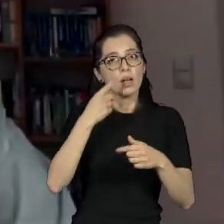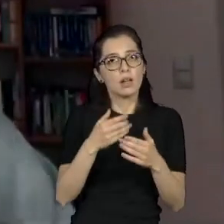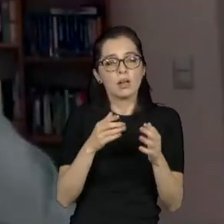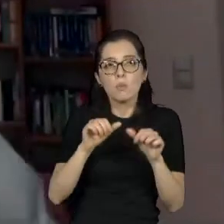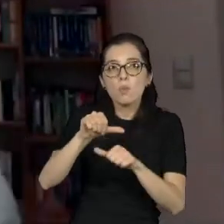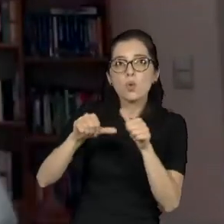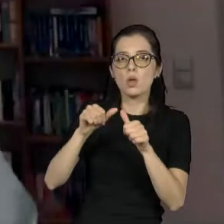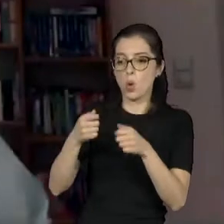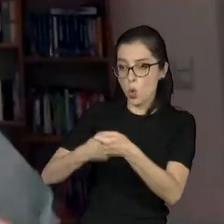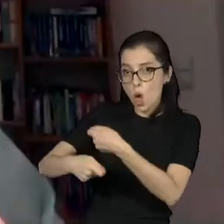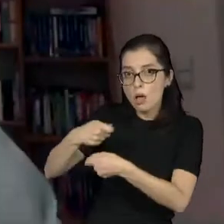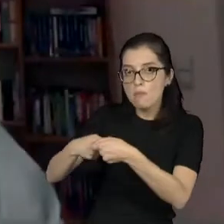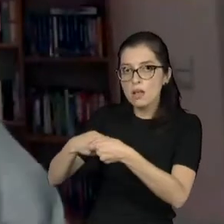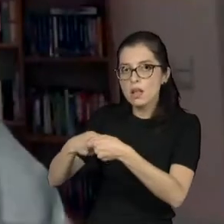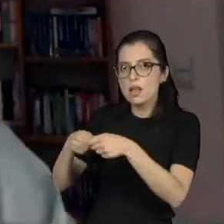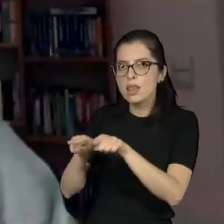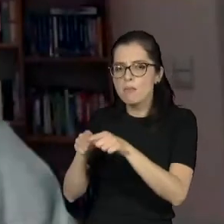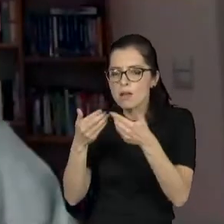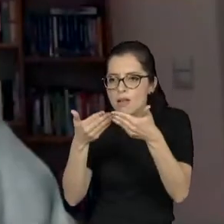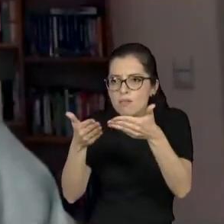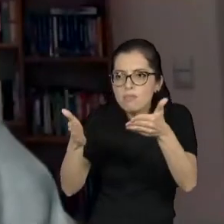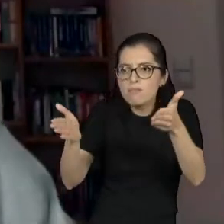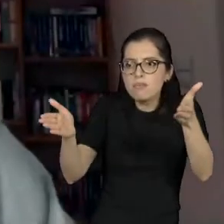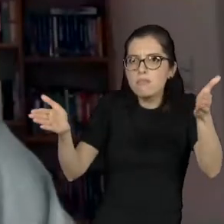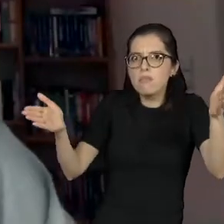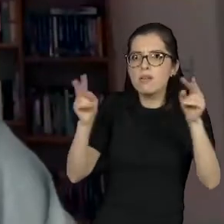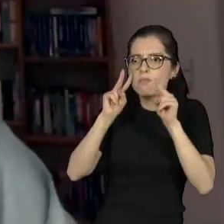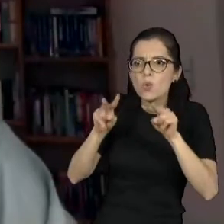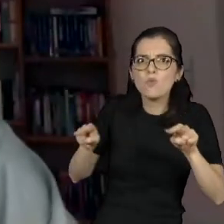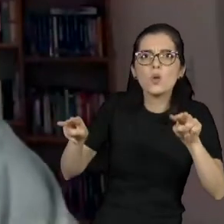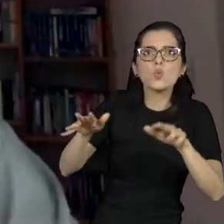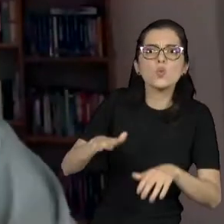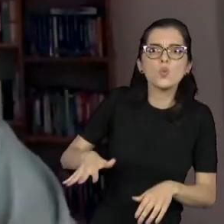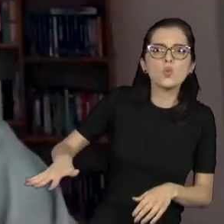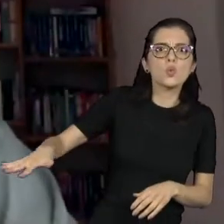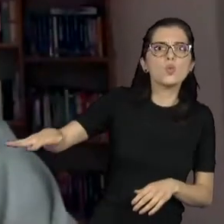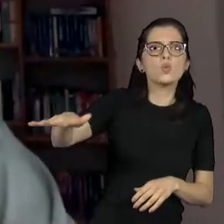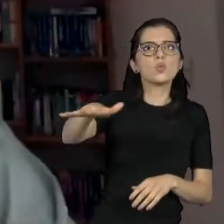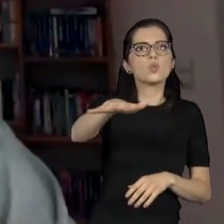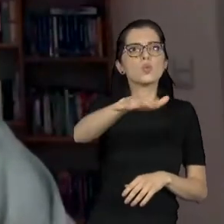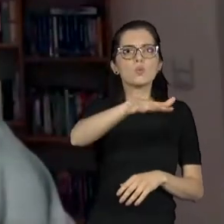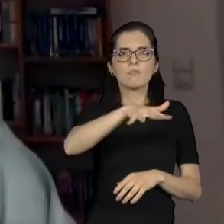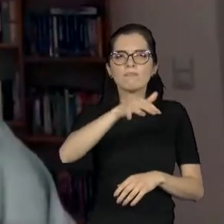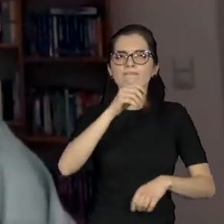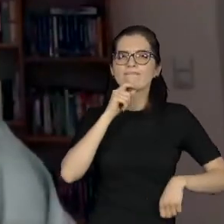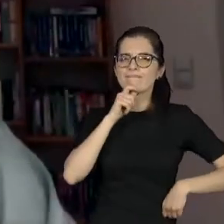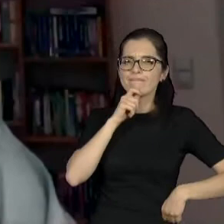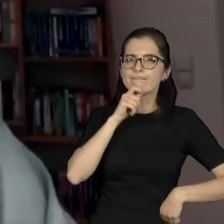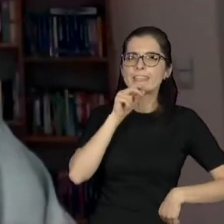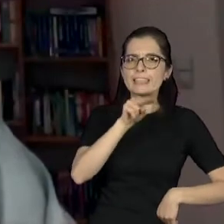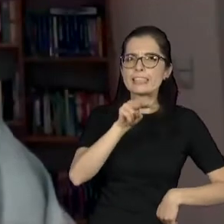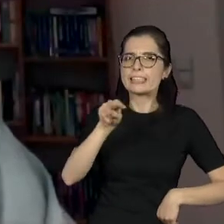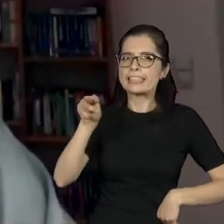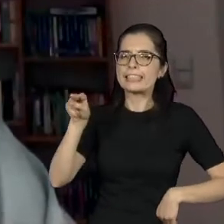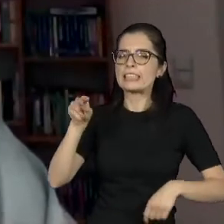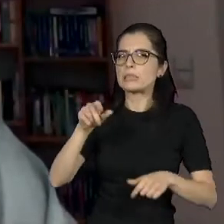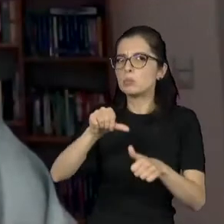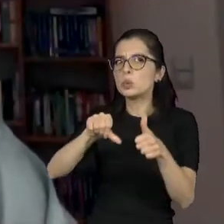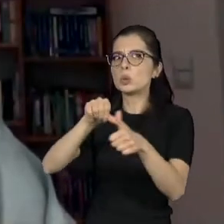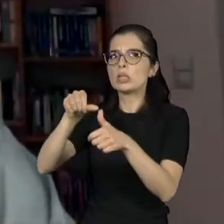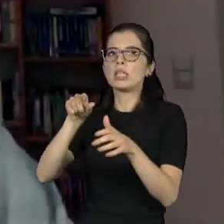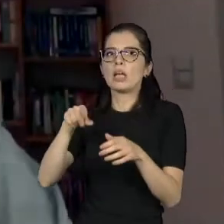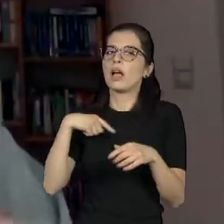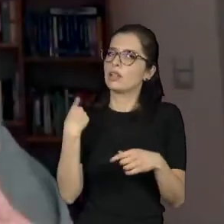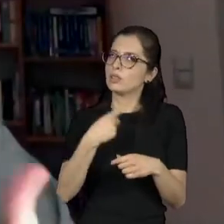to actually lean more into the broader economic systemic change that